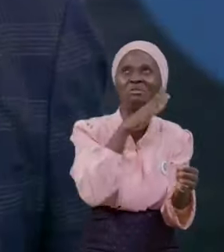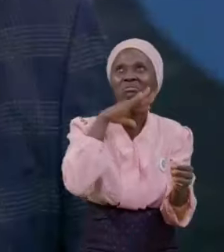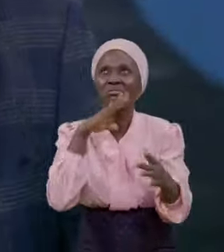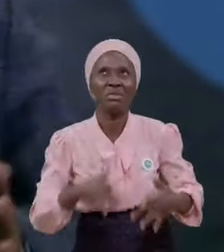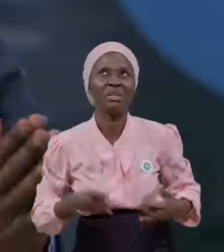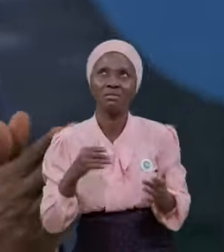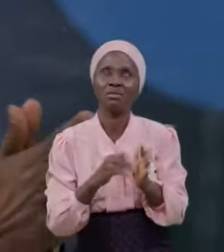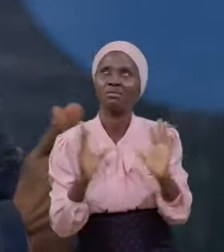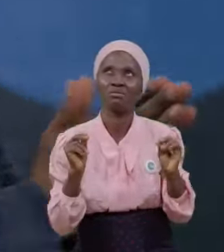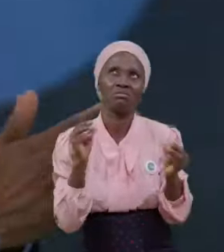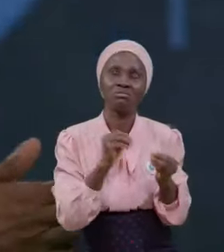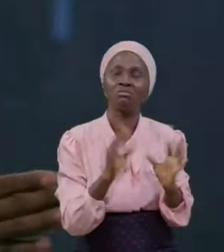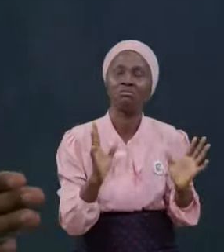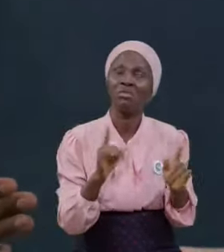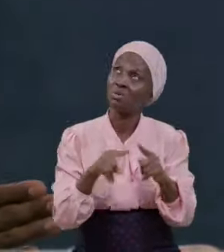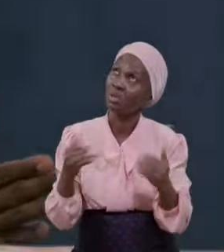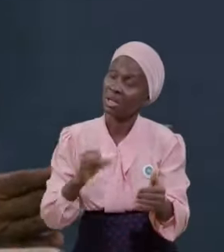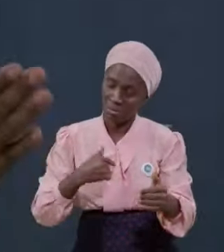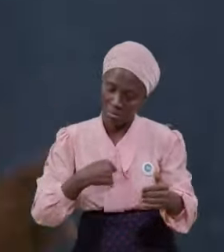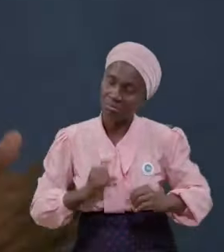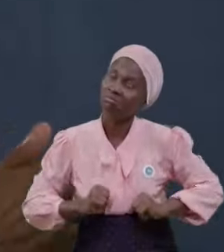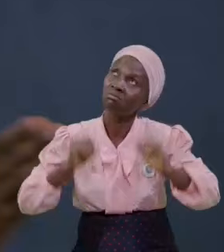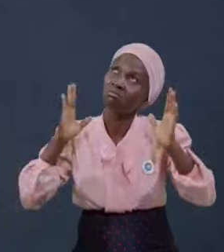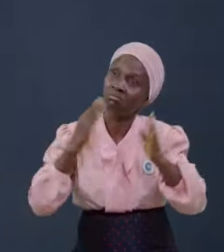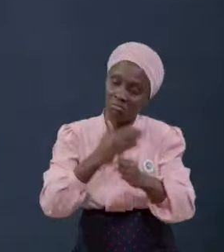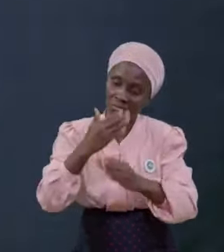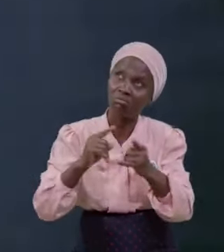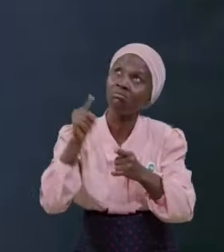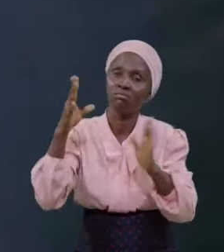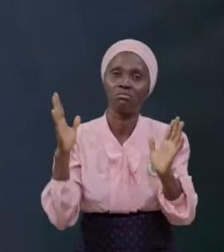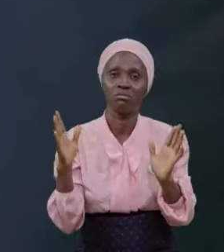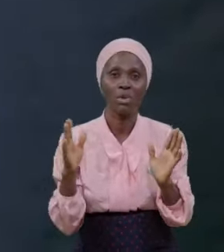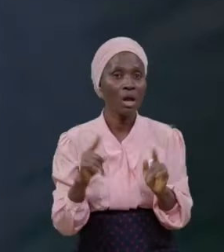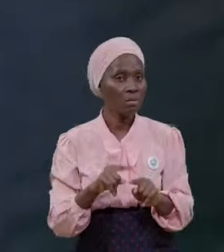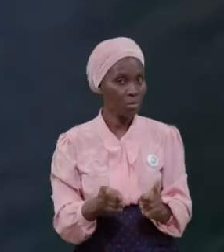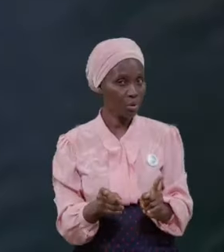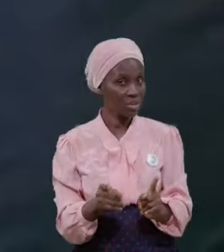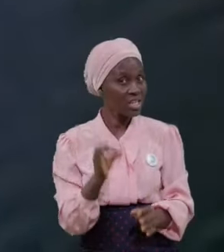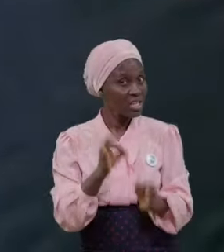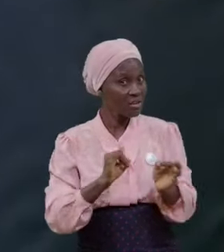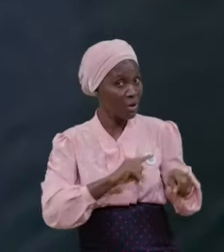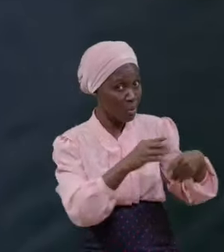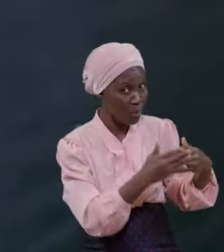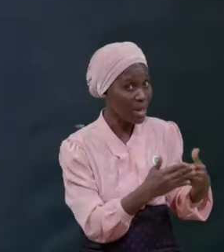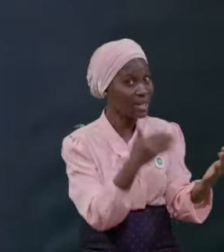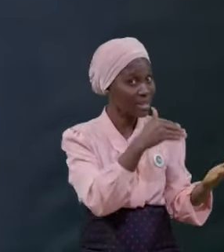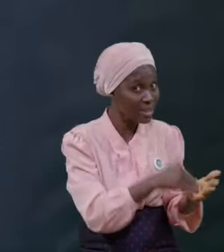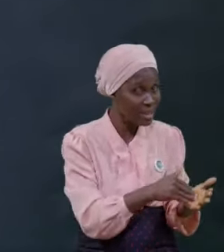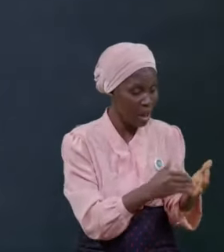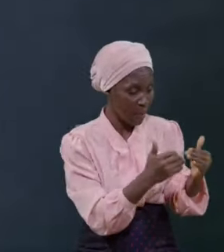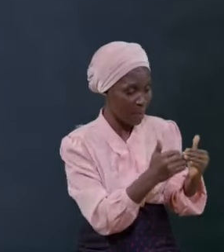surrender completely. But if I build again the things which